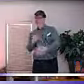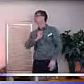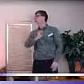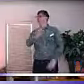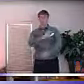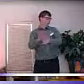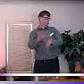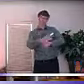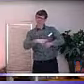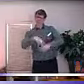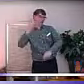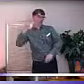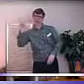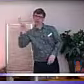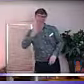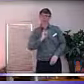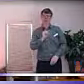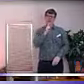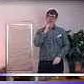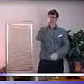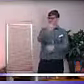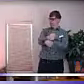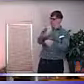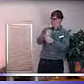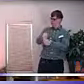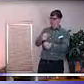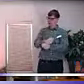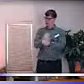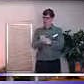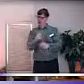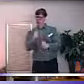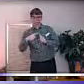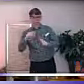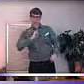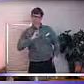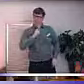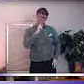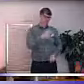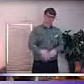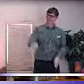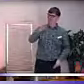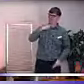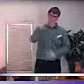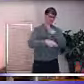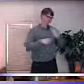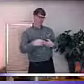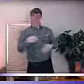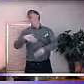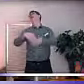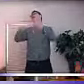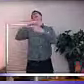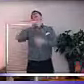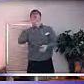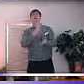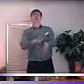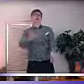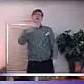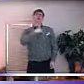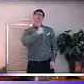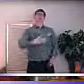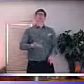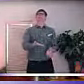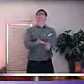don't know about anybody else, but that sounded like work to me. And personally, I had enough things on my plate, thank you